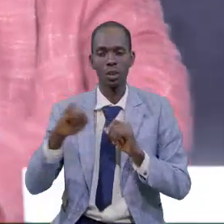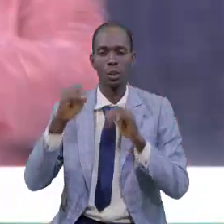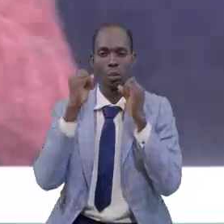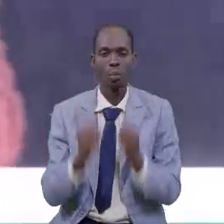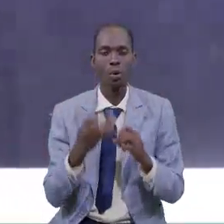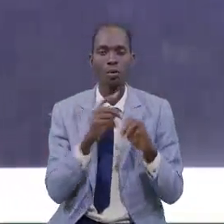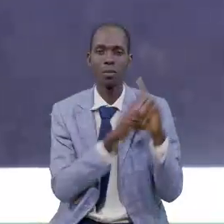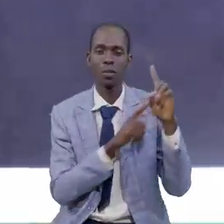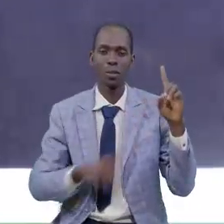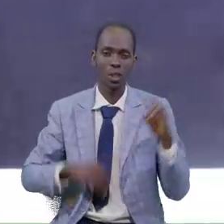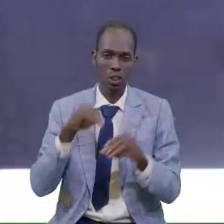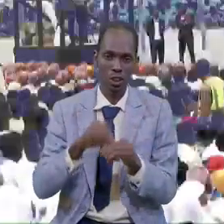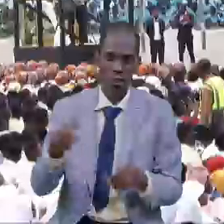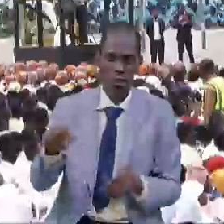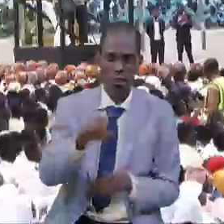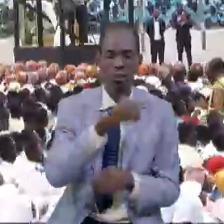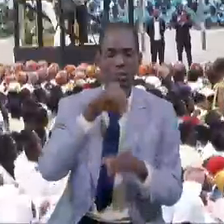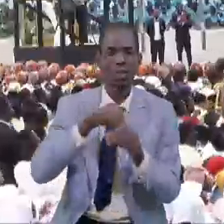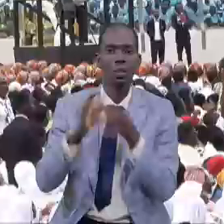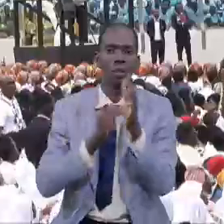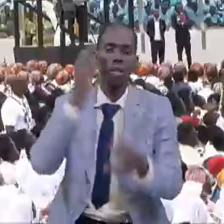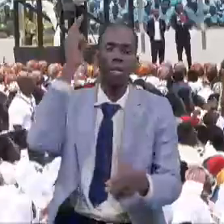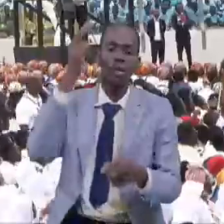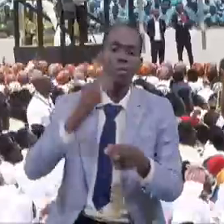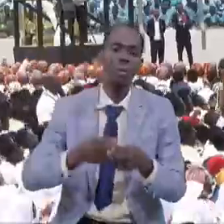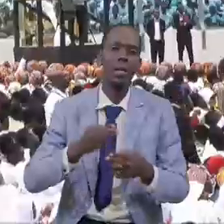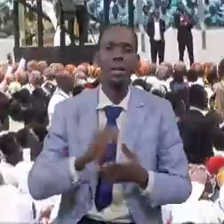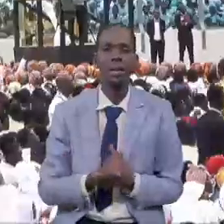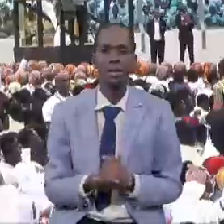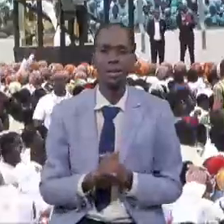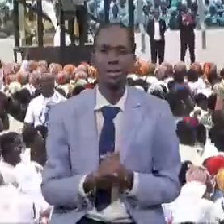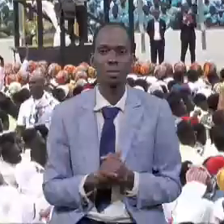you in Jesus' name. Amen.